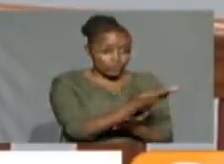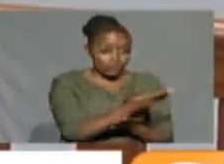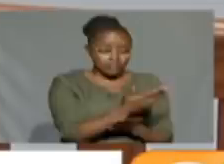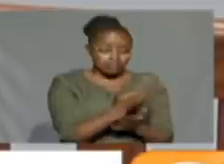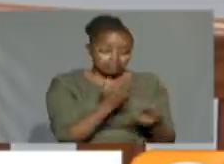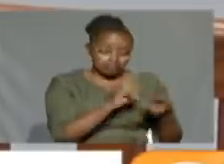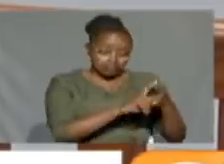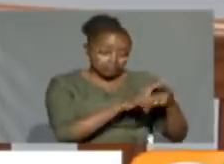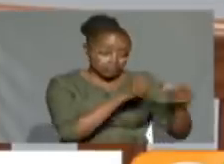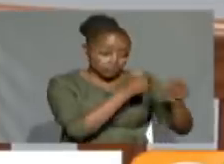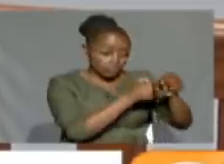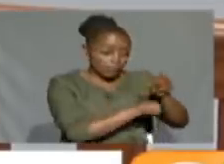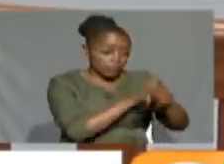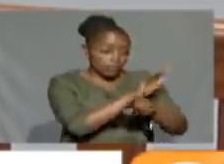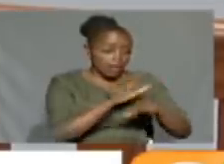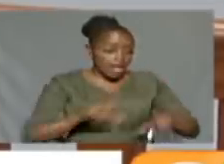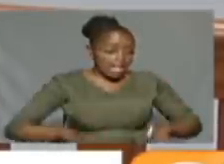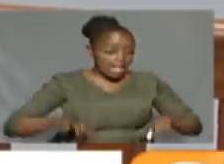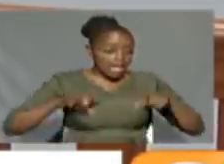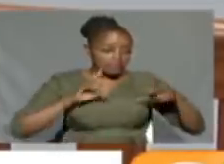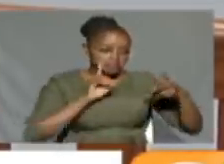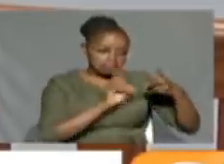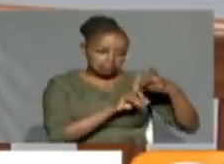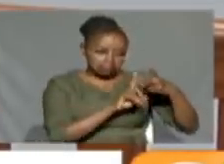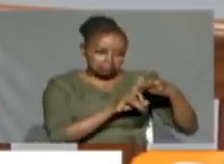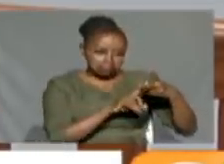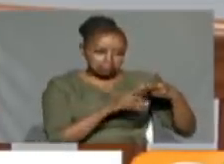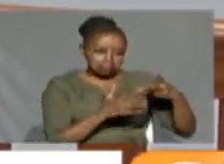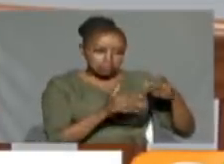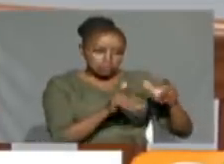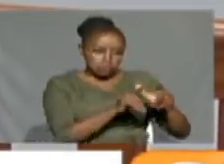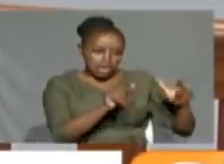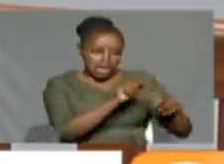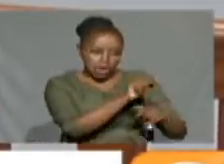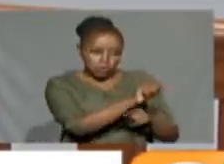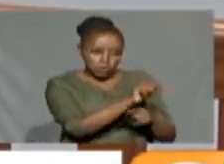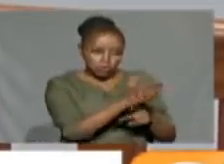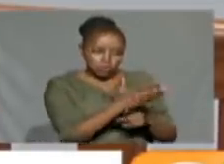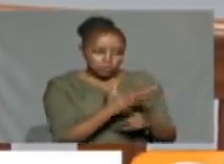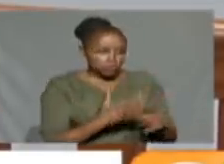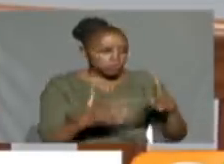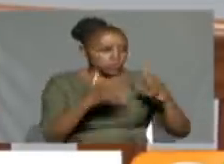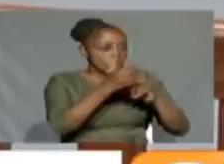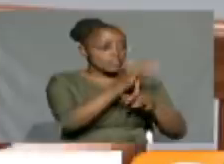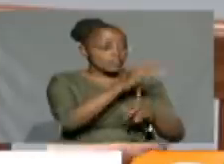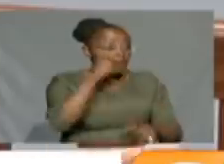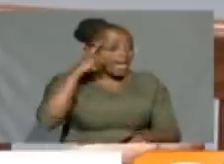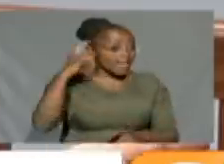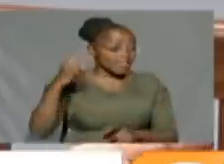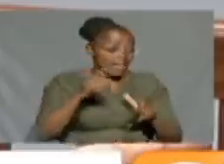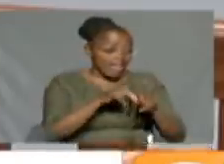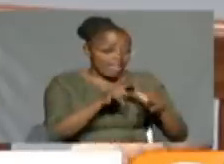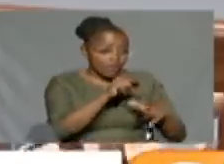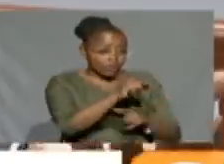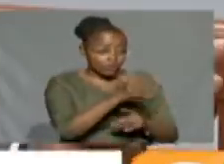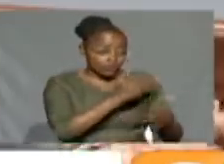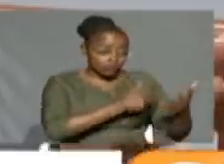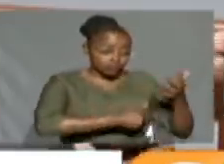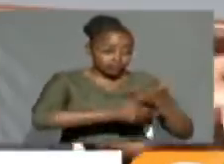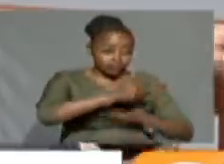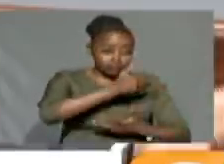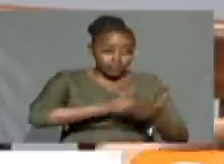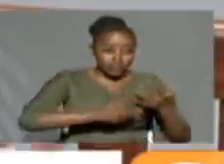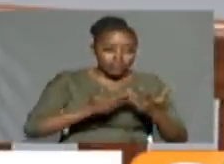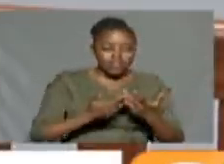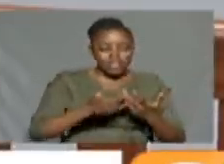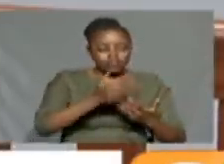to support your lifestyle, and two, to enable you to fulfill your dreams, wow, and to allow you interact and